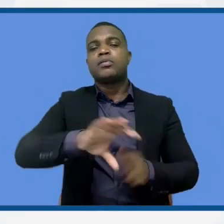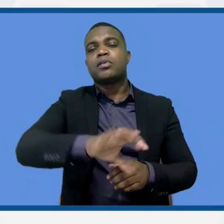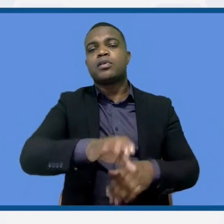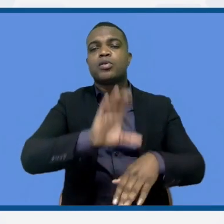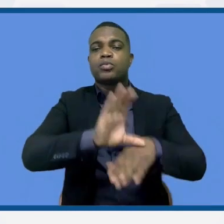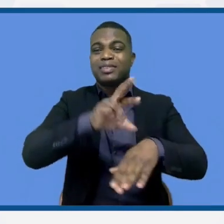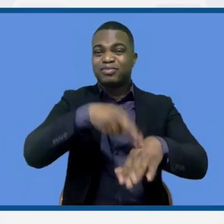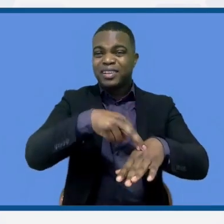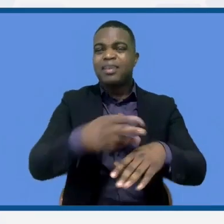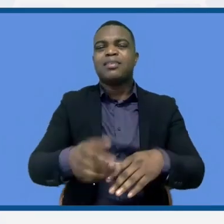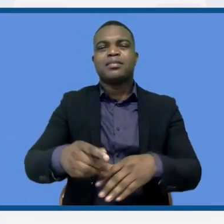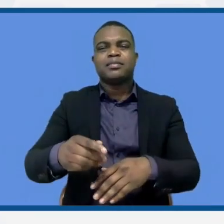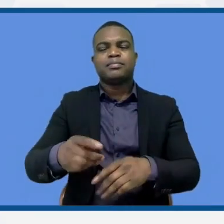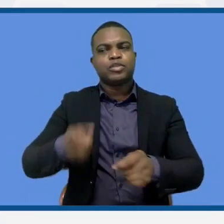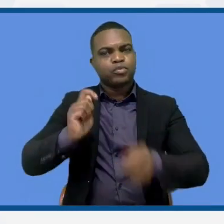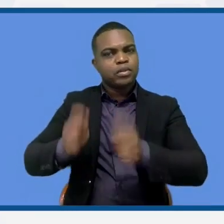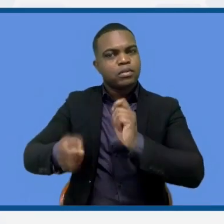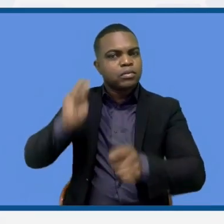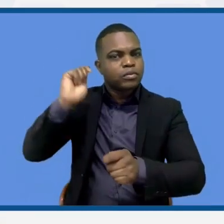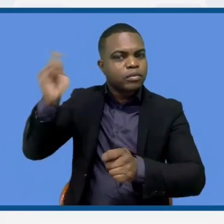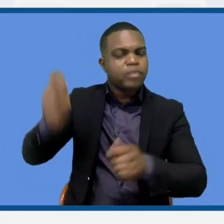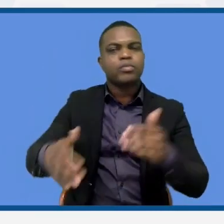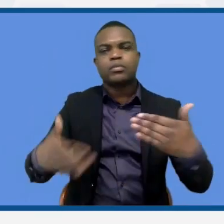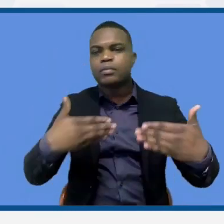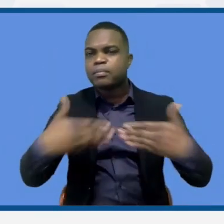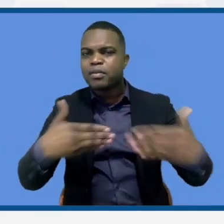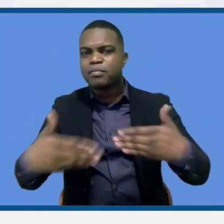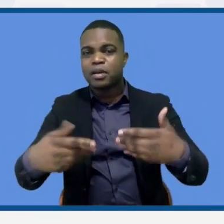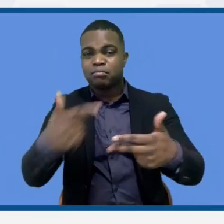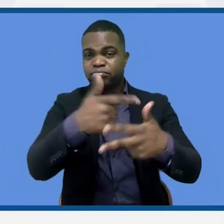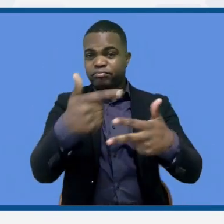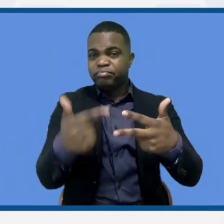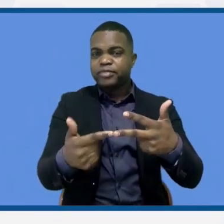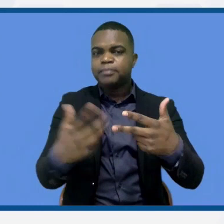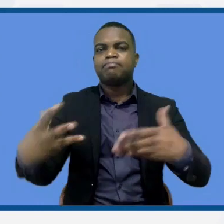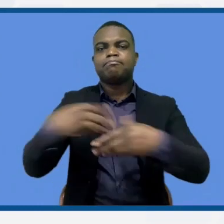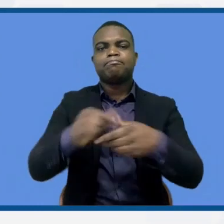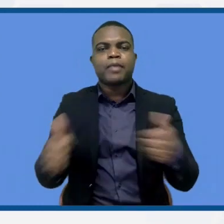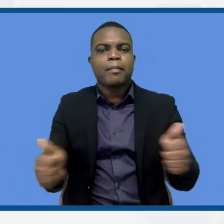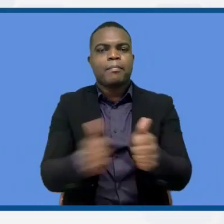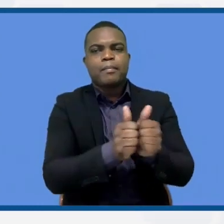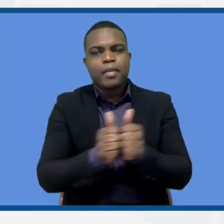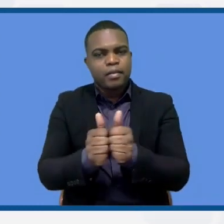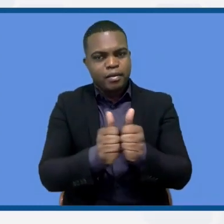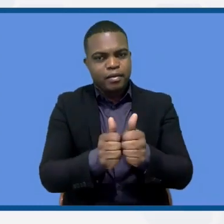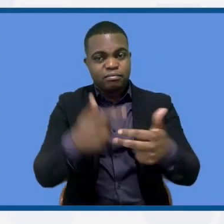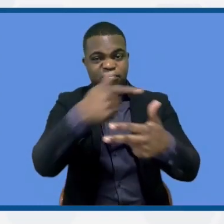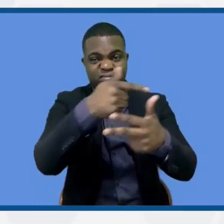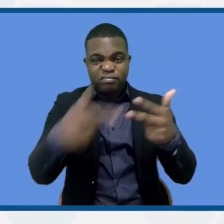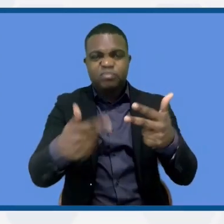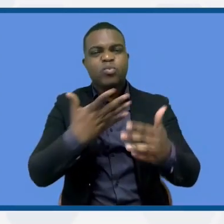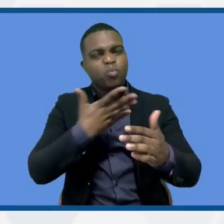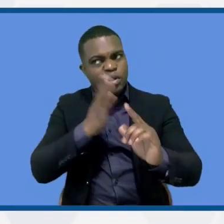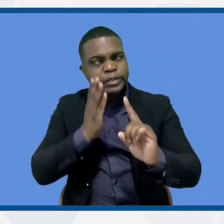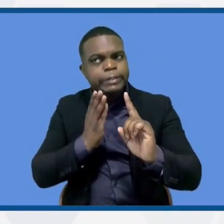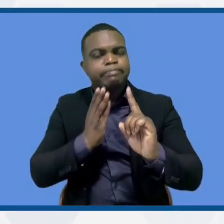resilience of the critical infrastructure, and very much looking forward for working with other partners in the region as well. Let me finish